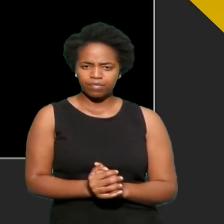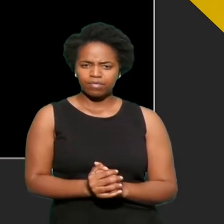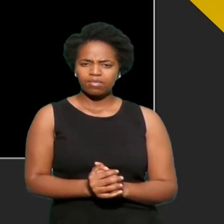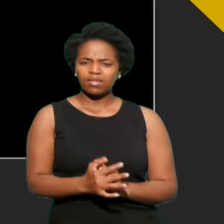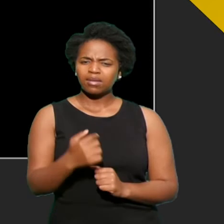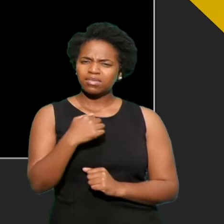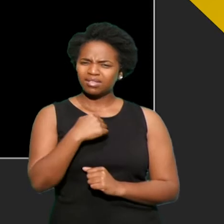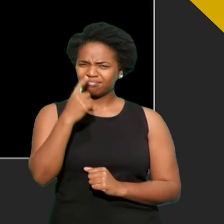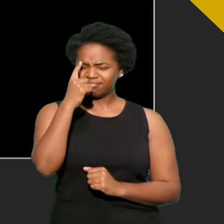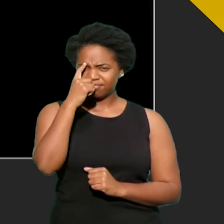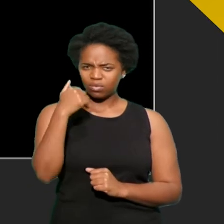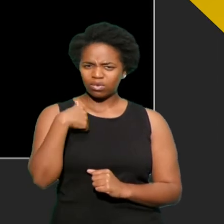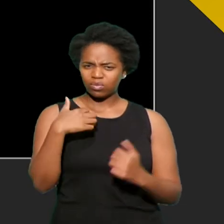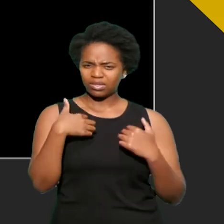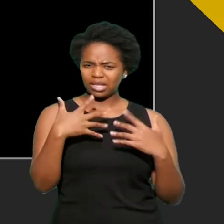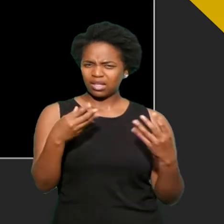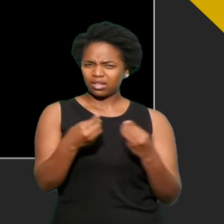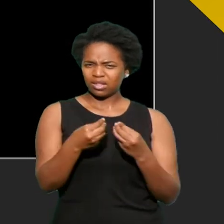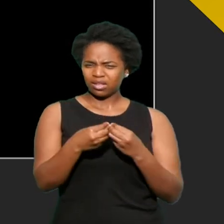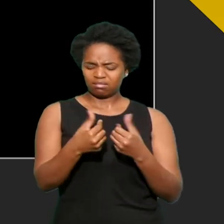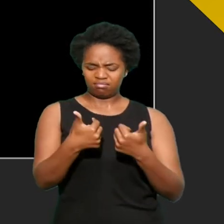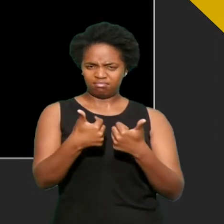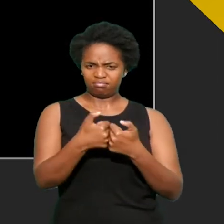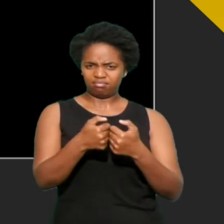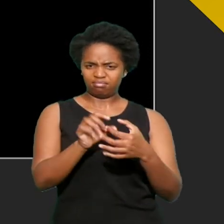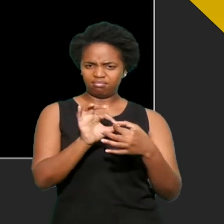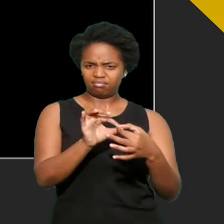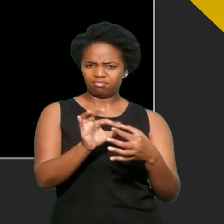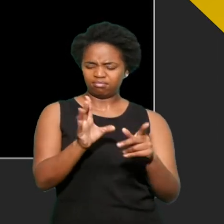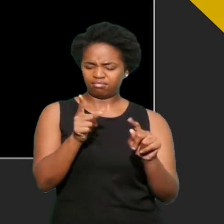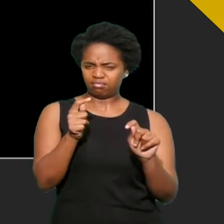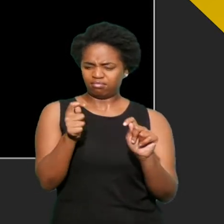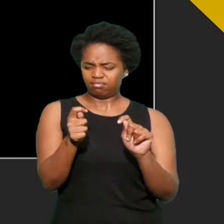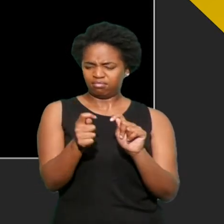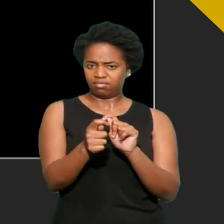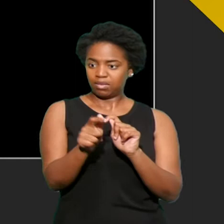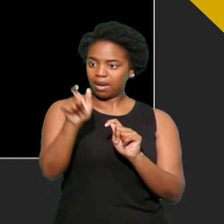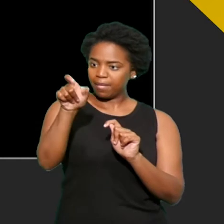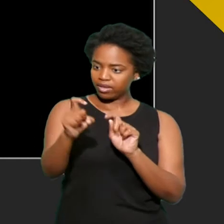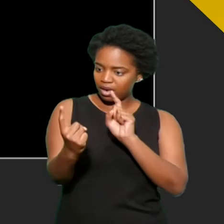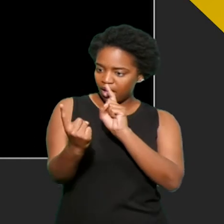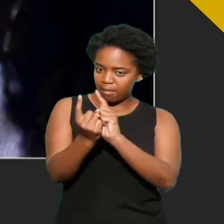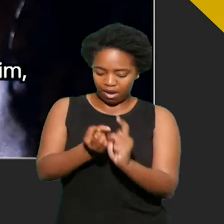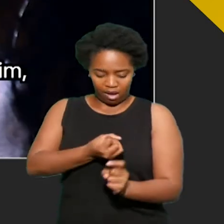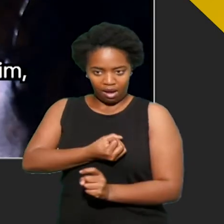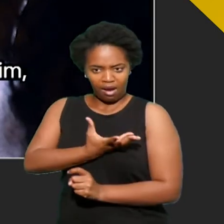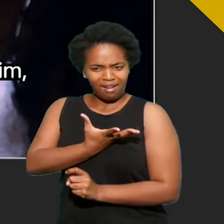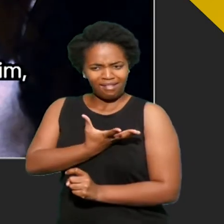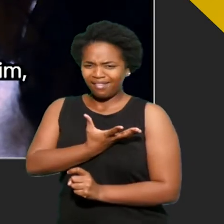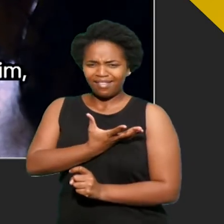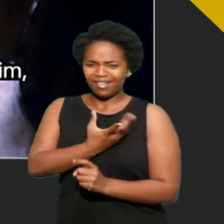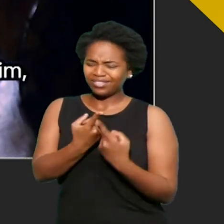realized things actually started changing. This guy was not the person I fell in love with.